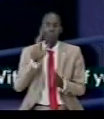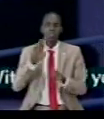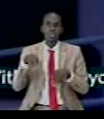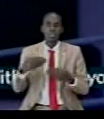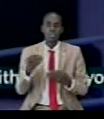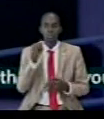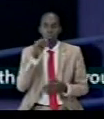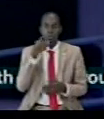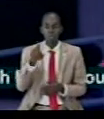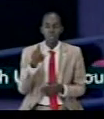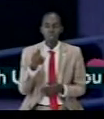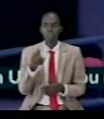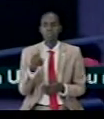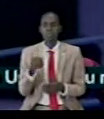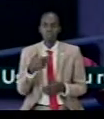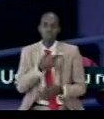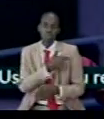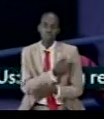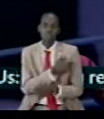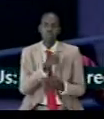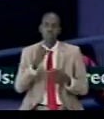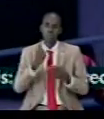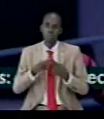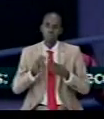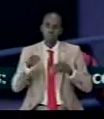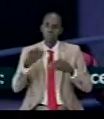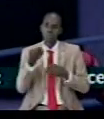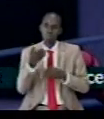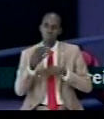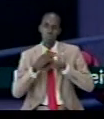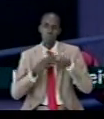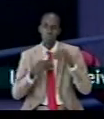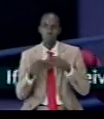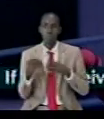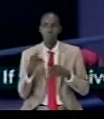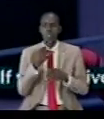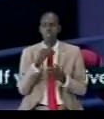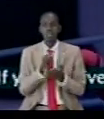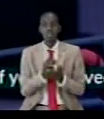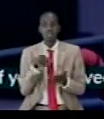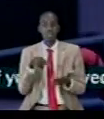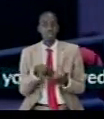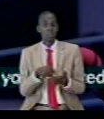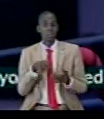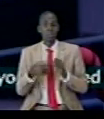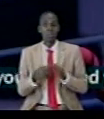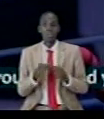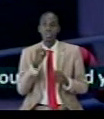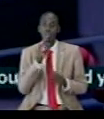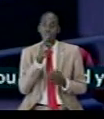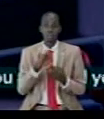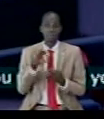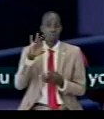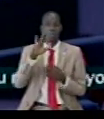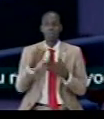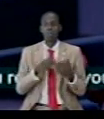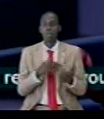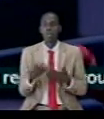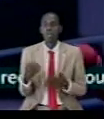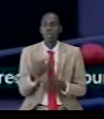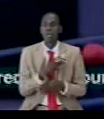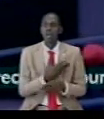kin seju lasan, but mo wa so pe Olorun je kin ro ogun ofa. Mo wa be ti mo ja ri pe ese yen ti wa npe lara